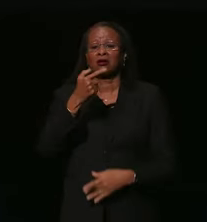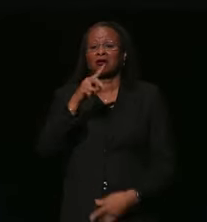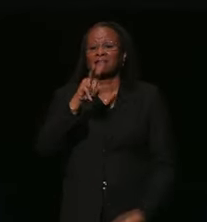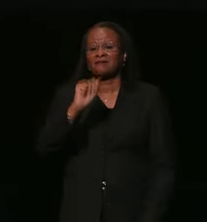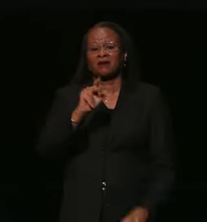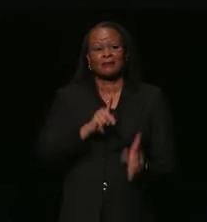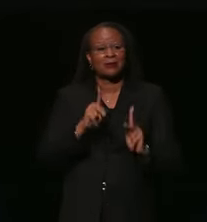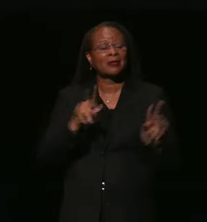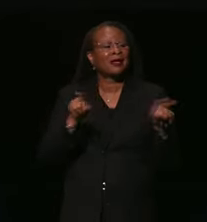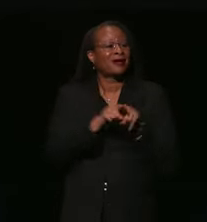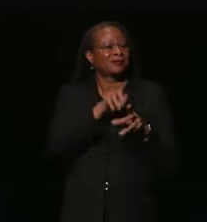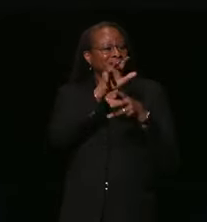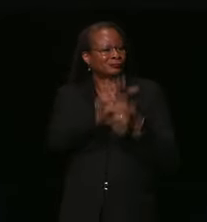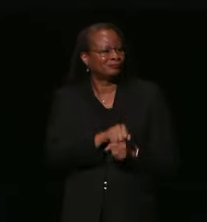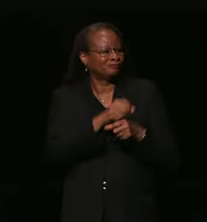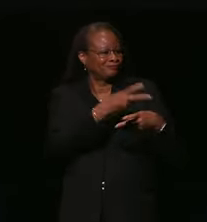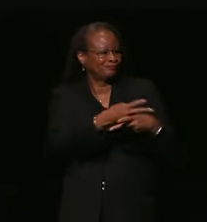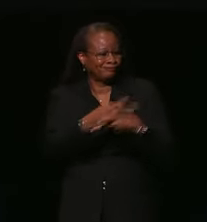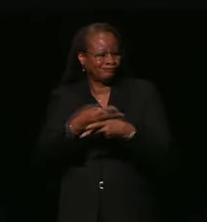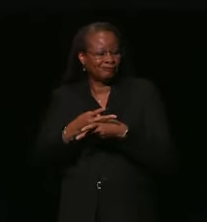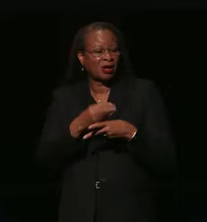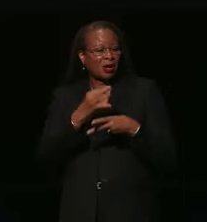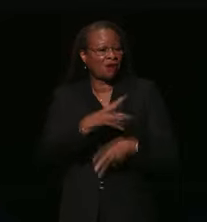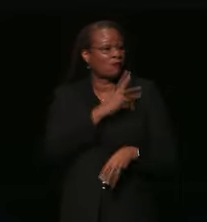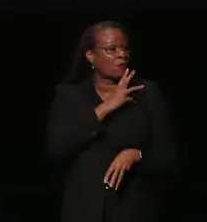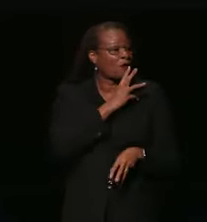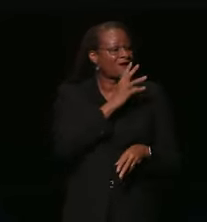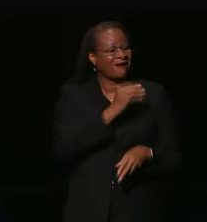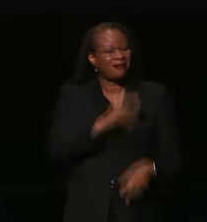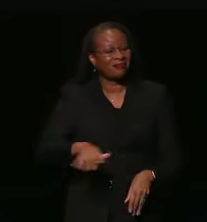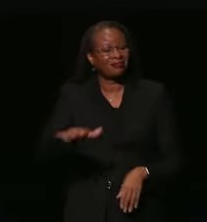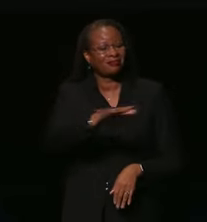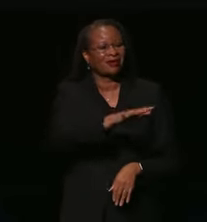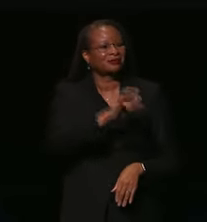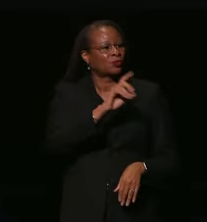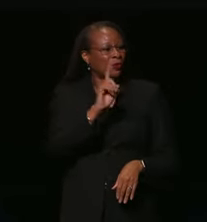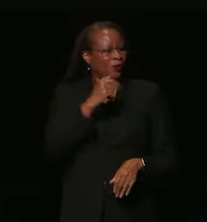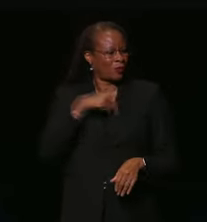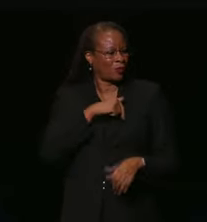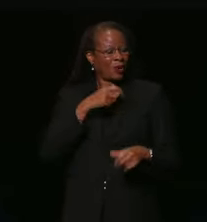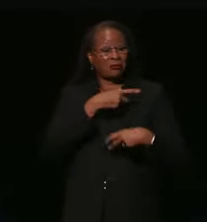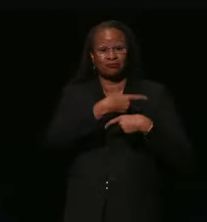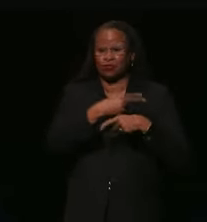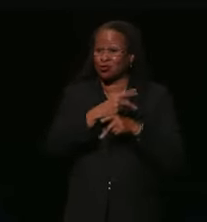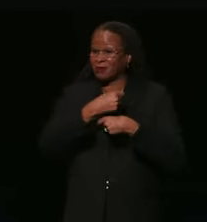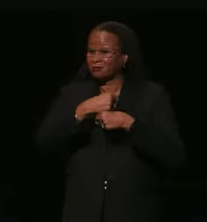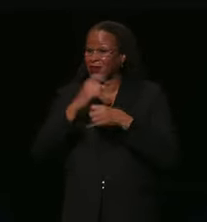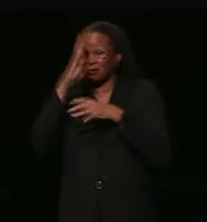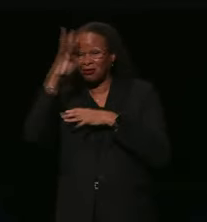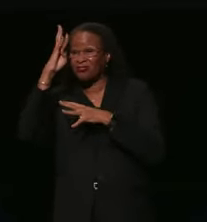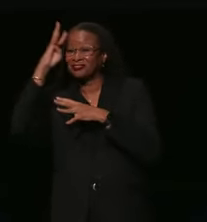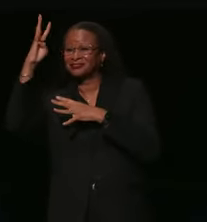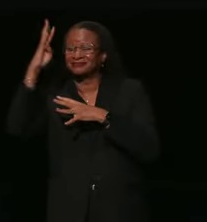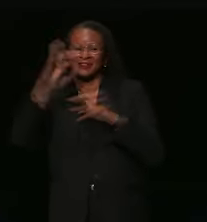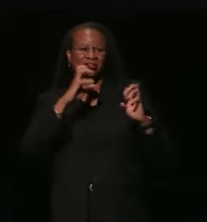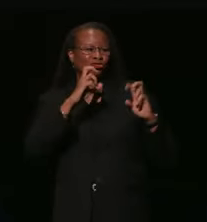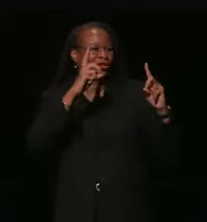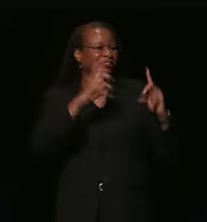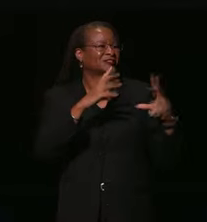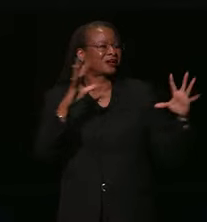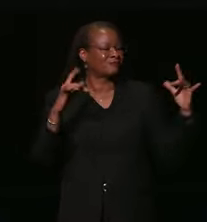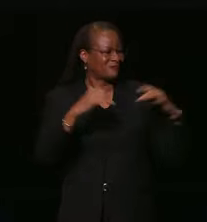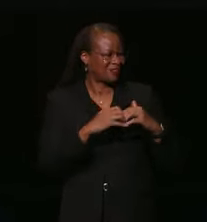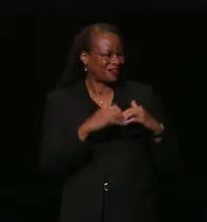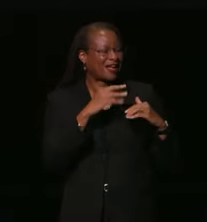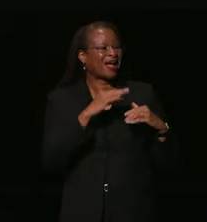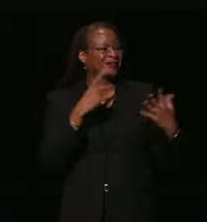people as the traditional caretakers of the water and land on which we program, curate, educate,